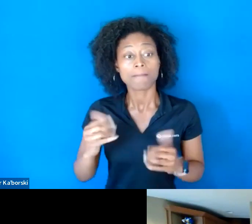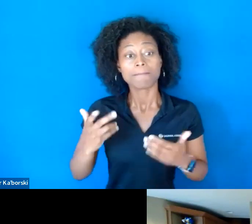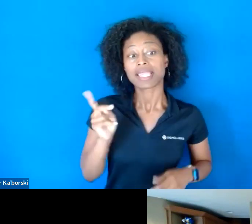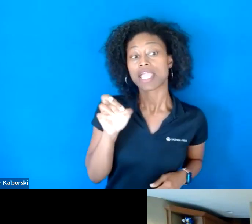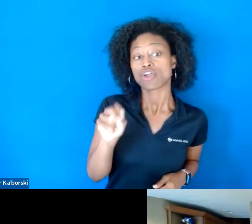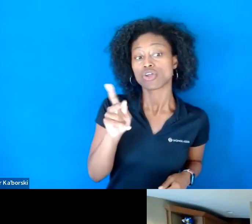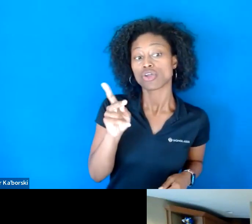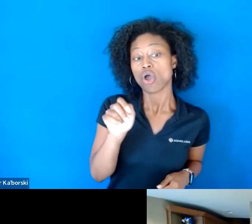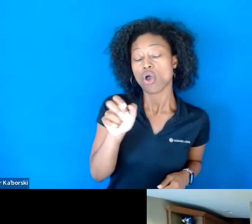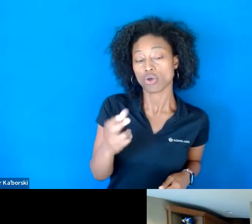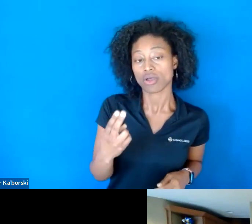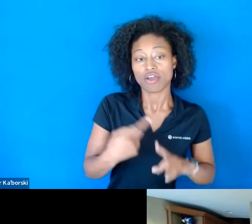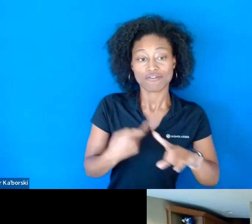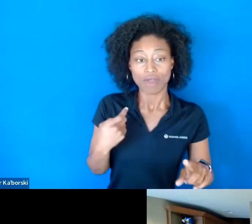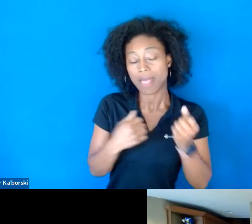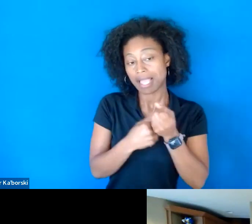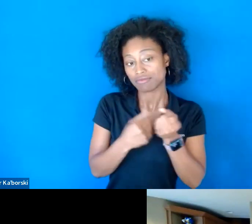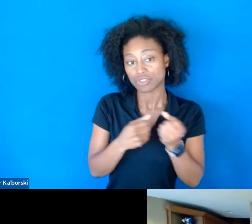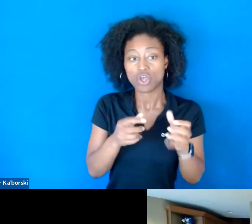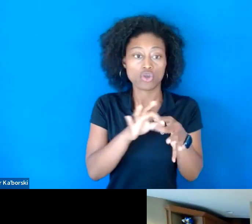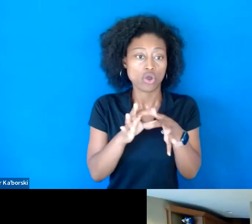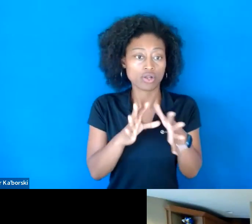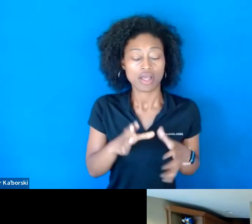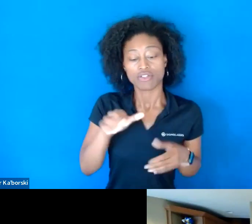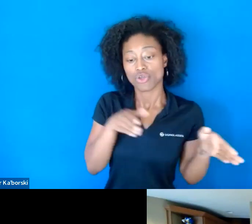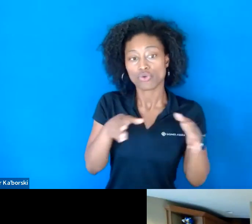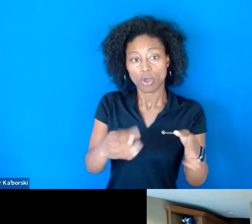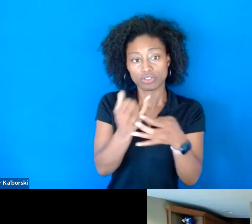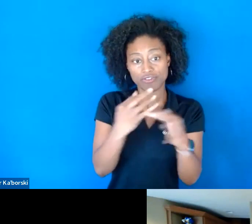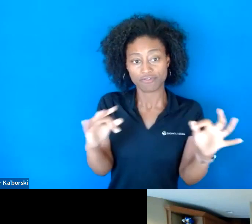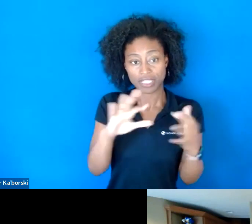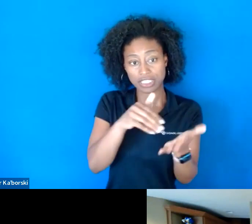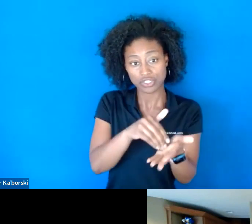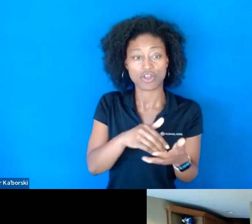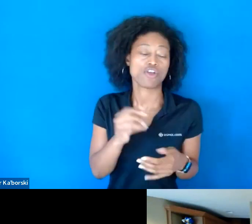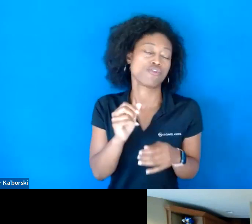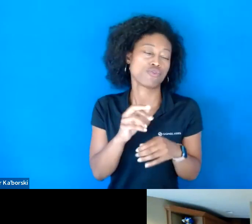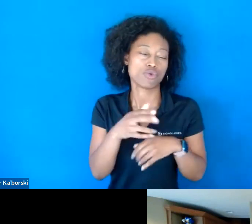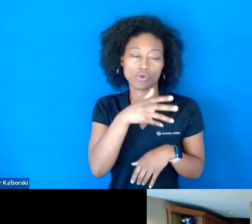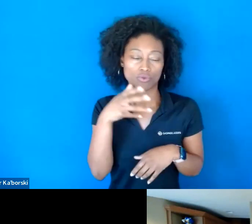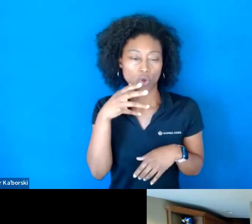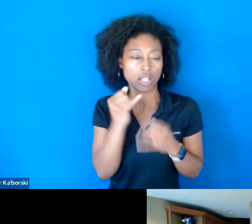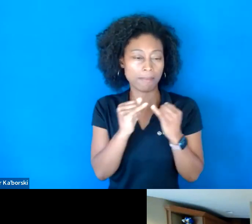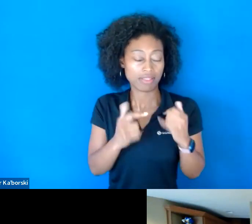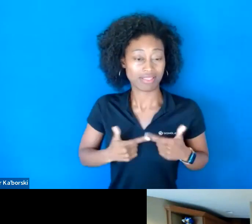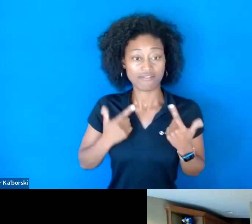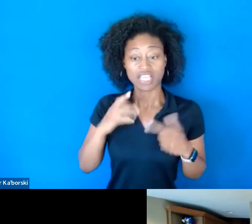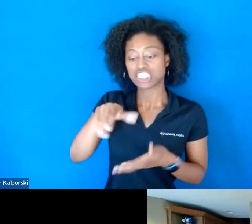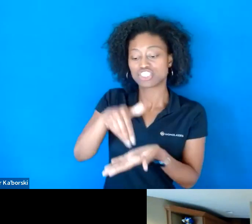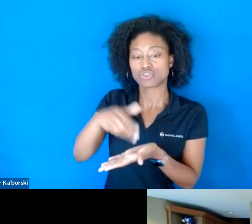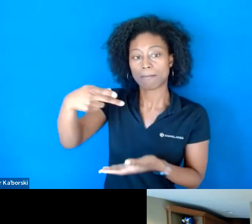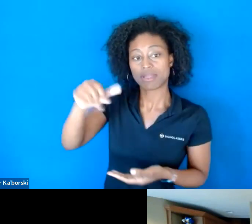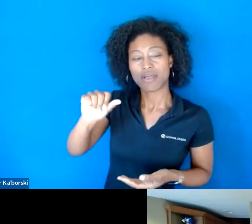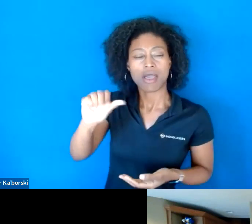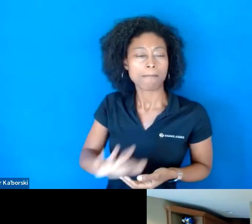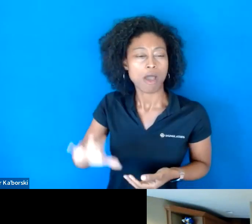the Roads to Freedom Center for Independent Living. We are located in central Pennsylvania, serving as much as 1/2